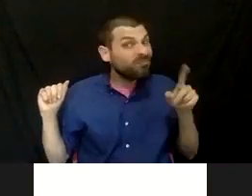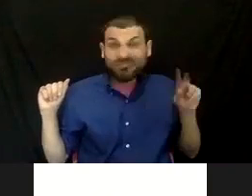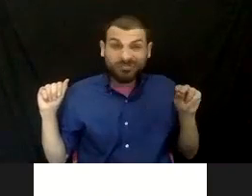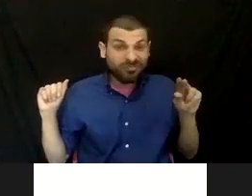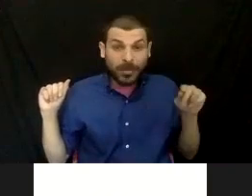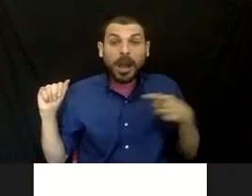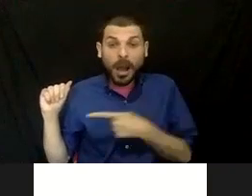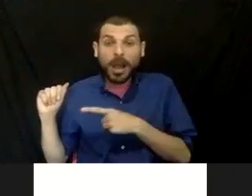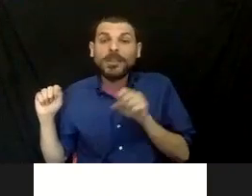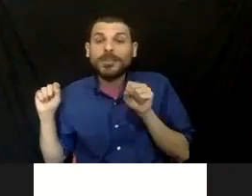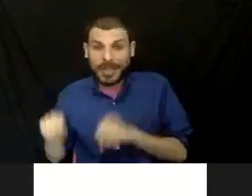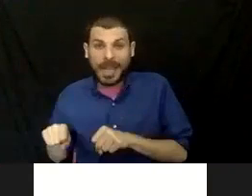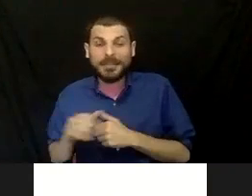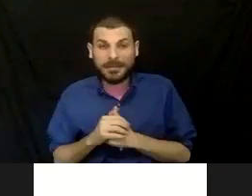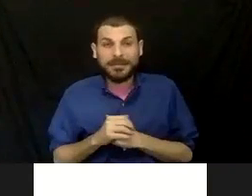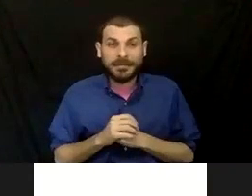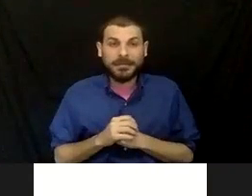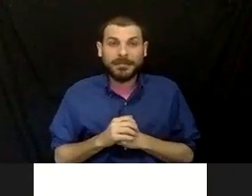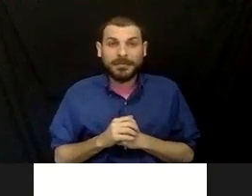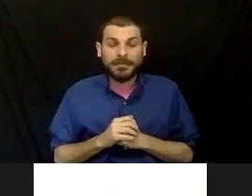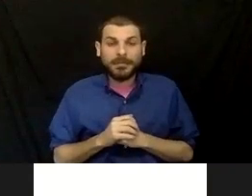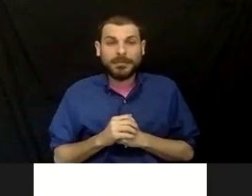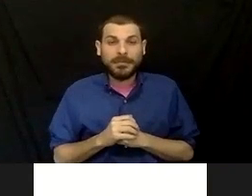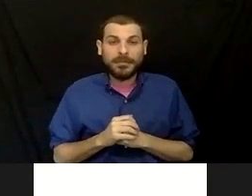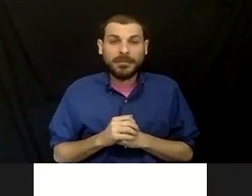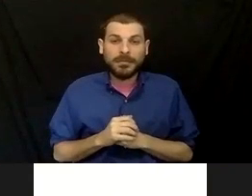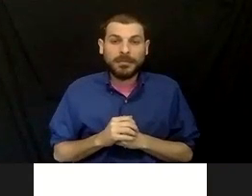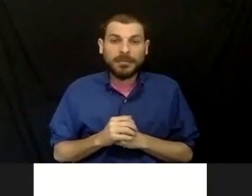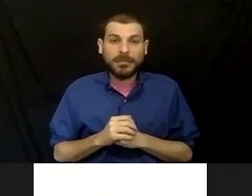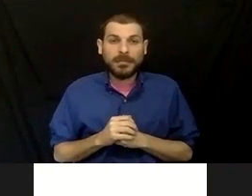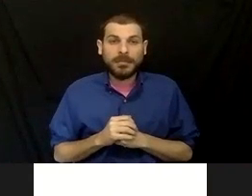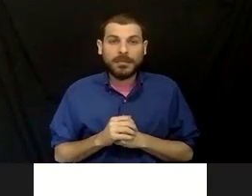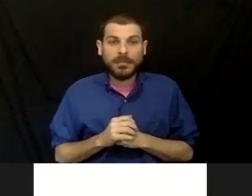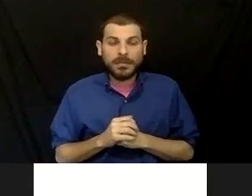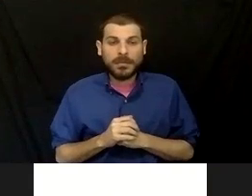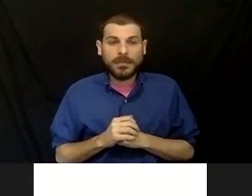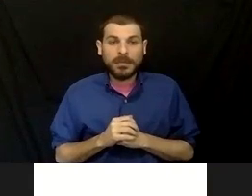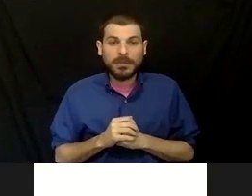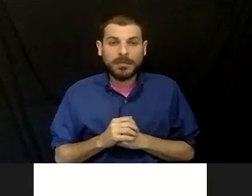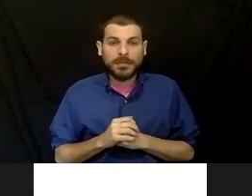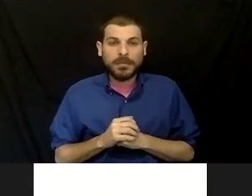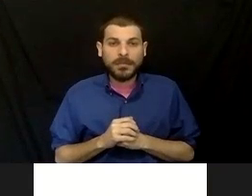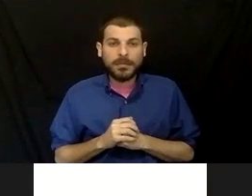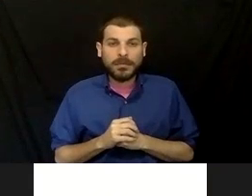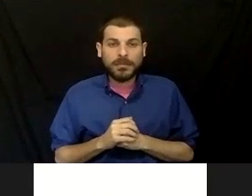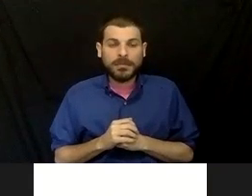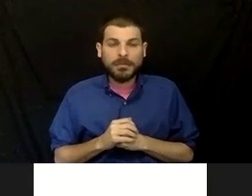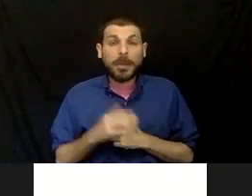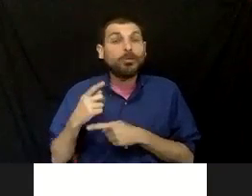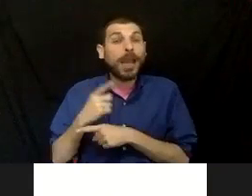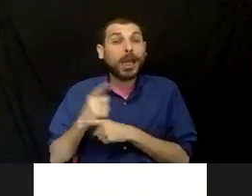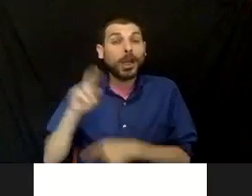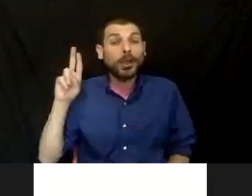addition to unemployment insurance. But you wouldn't be eligible for regular UI. So for